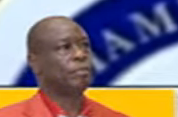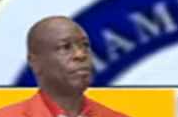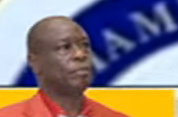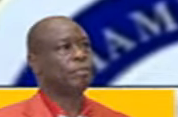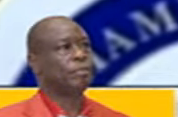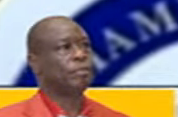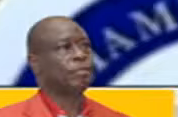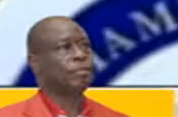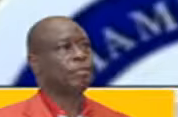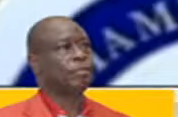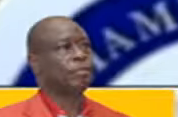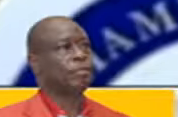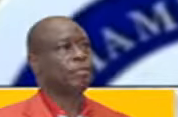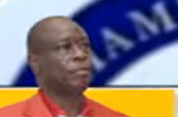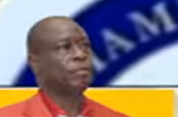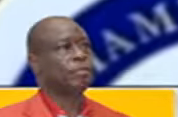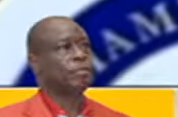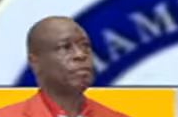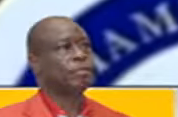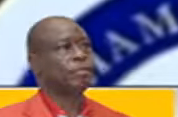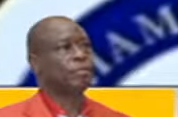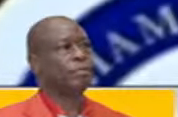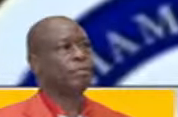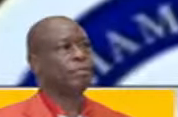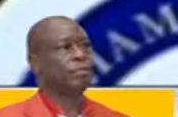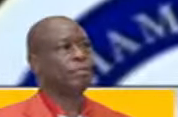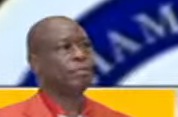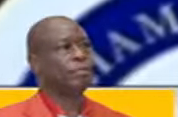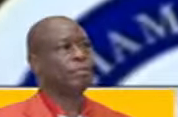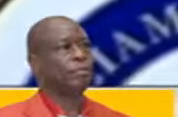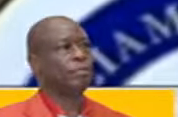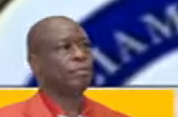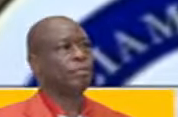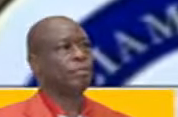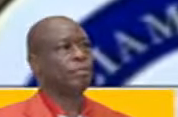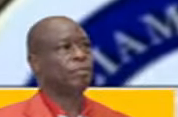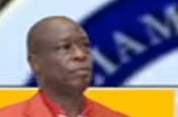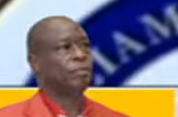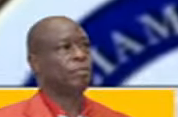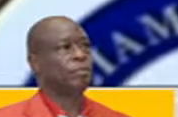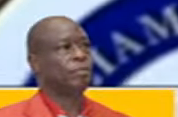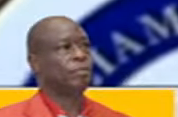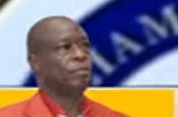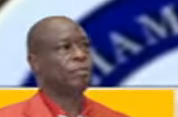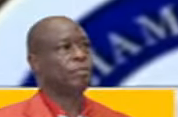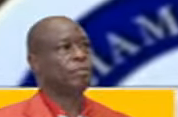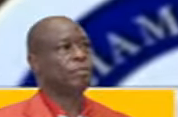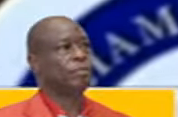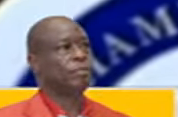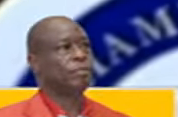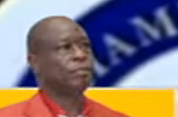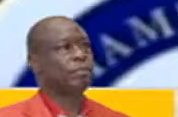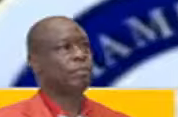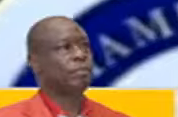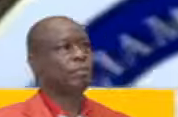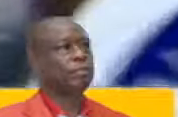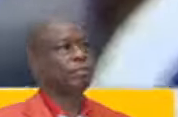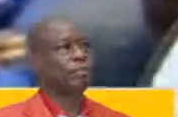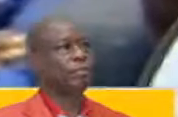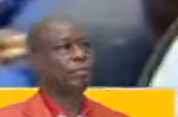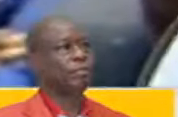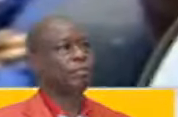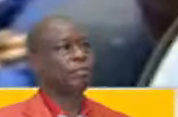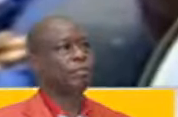He appointed me as one of the executors of his estate. Now, is the DP's response